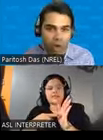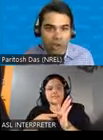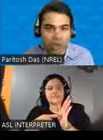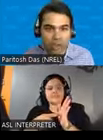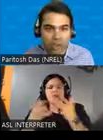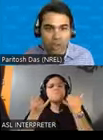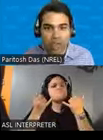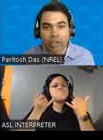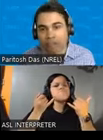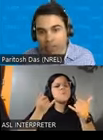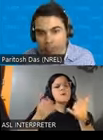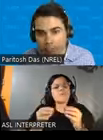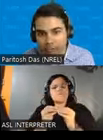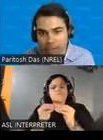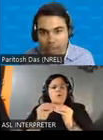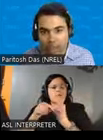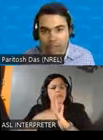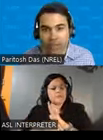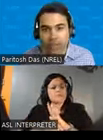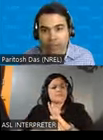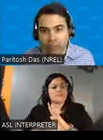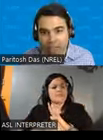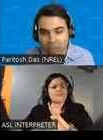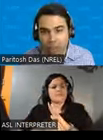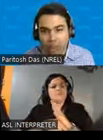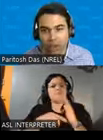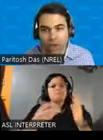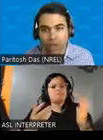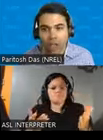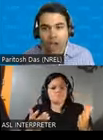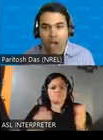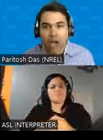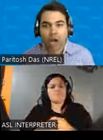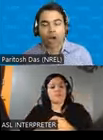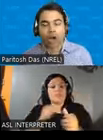deeper on the electric vehicle impacts that the team has been working